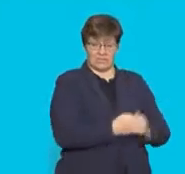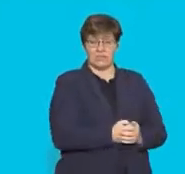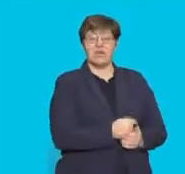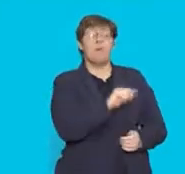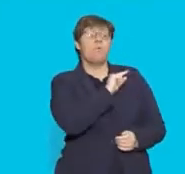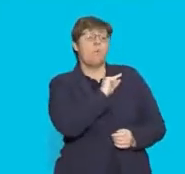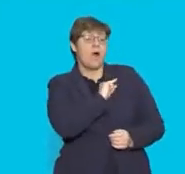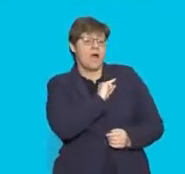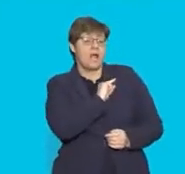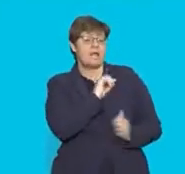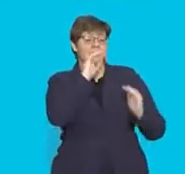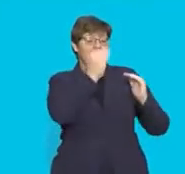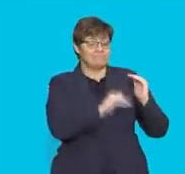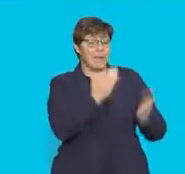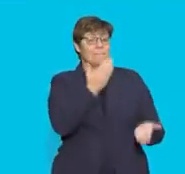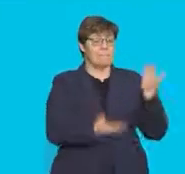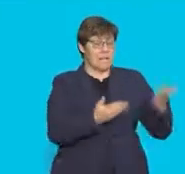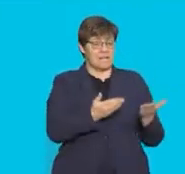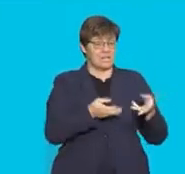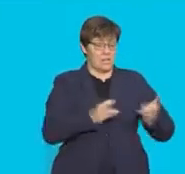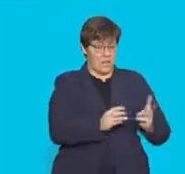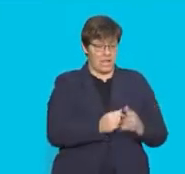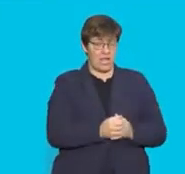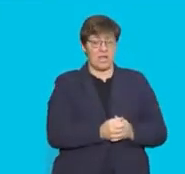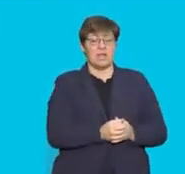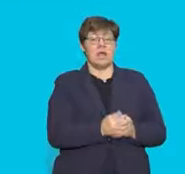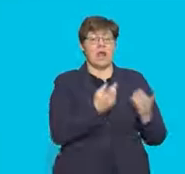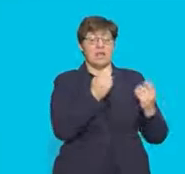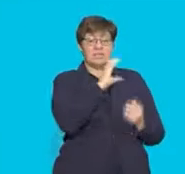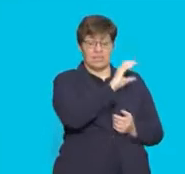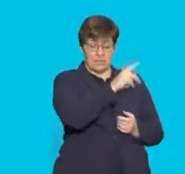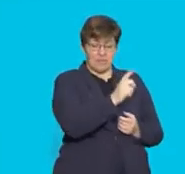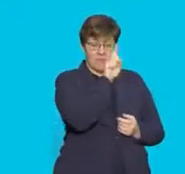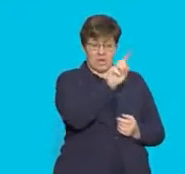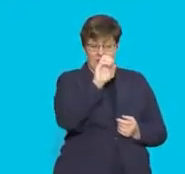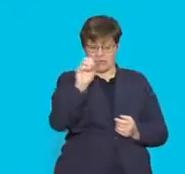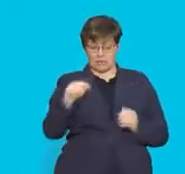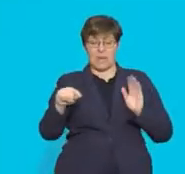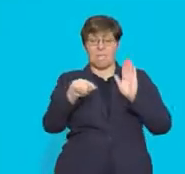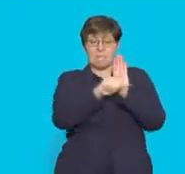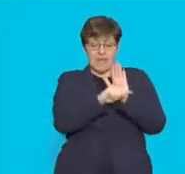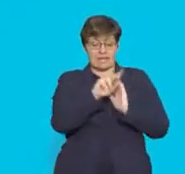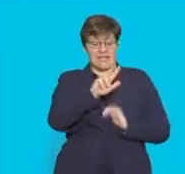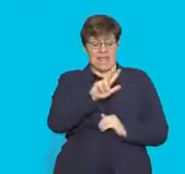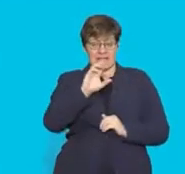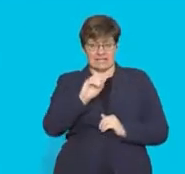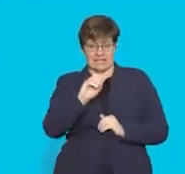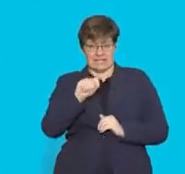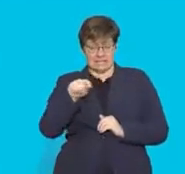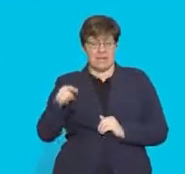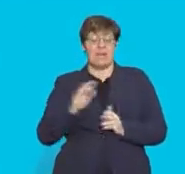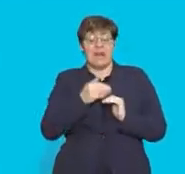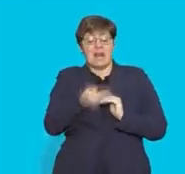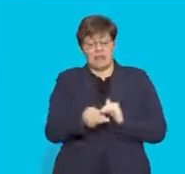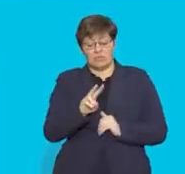Because it's a diminishing balance method, we take the cost price of 100 minus the 80 will give me